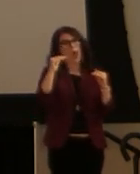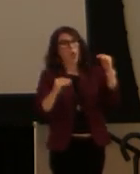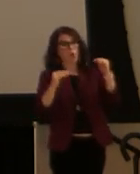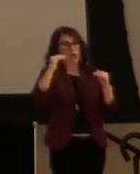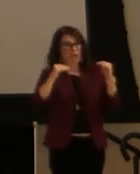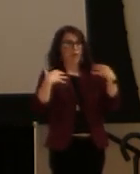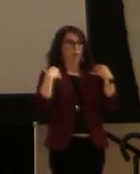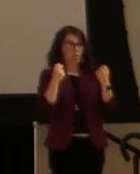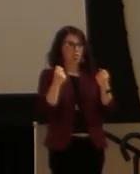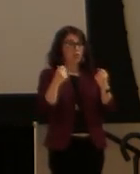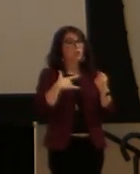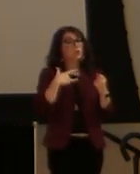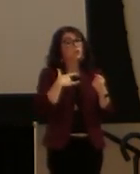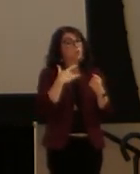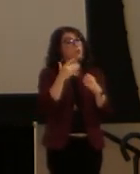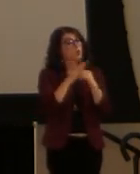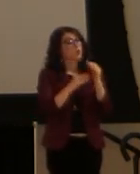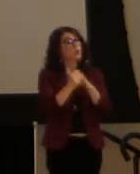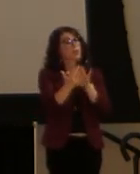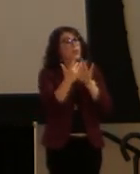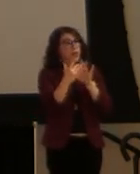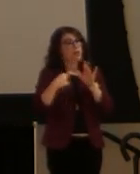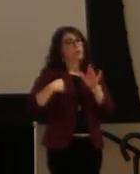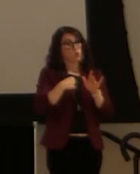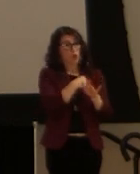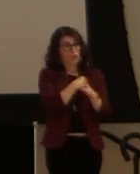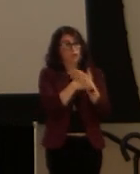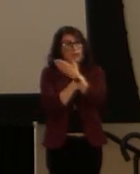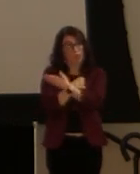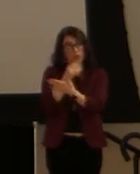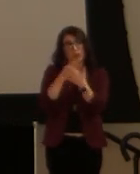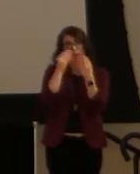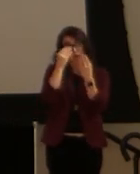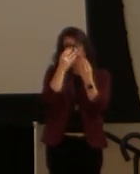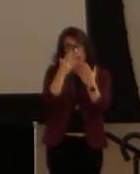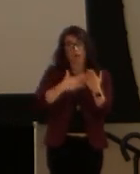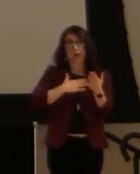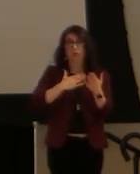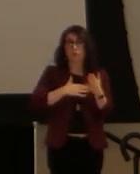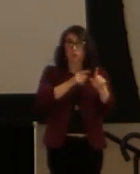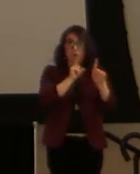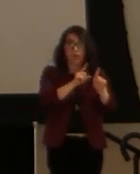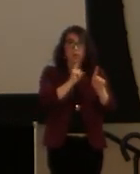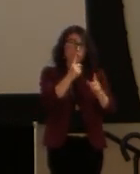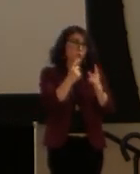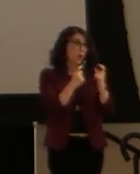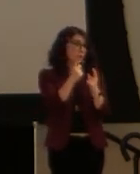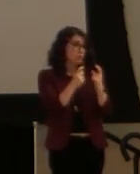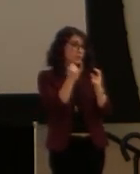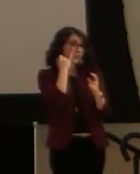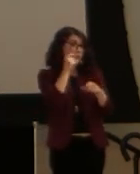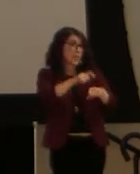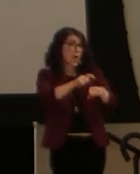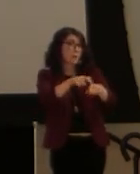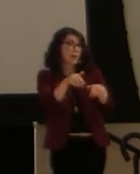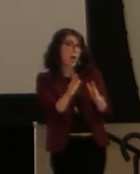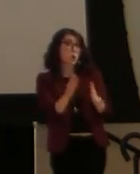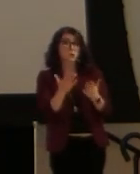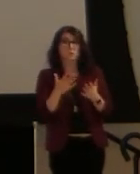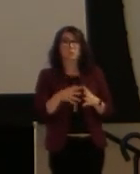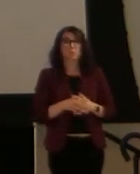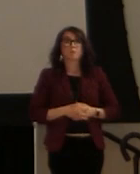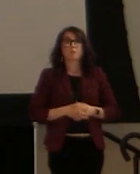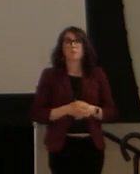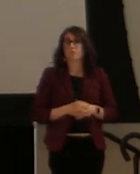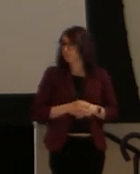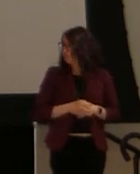Feel free to connect with us. Here's HPIO's information, and I'm happy to take questions as long as there's time.